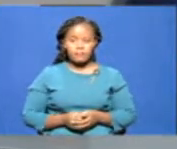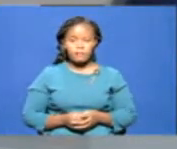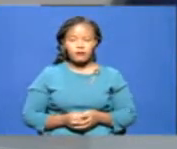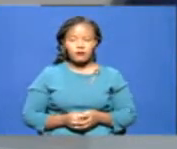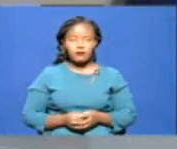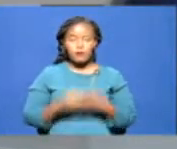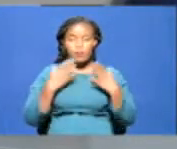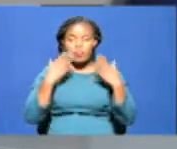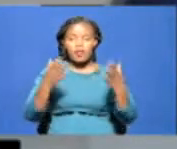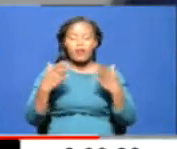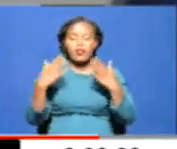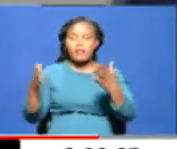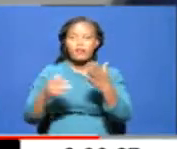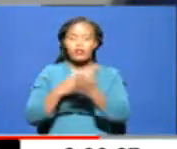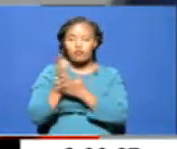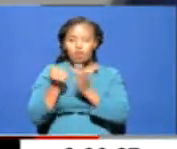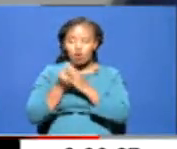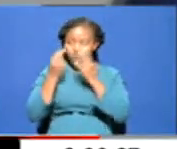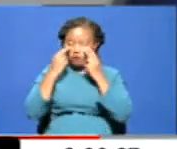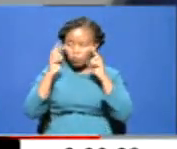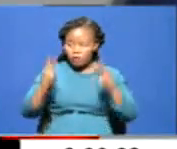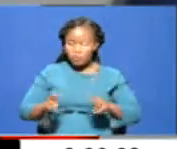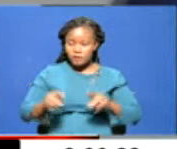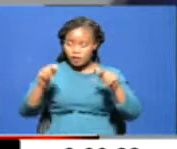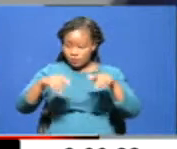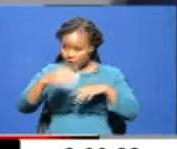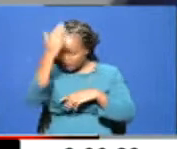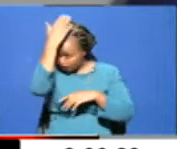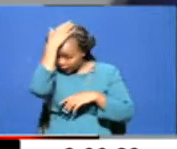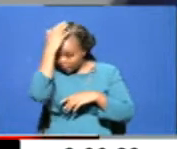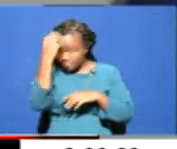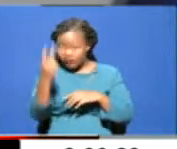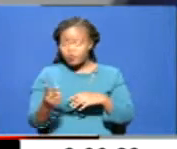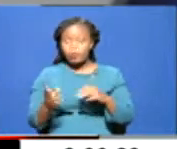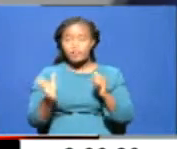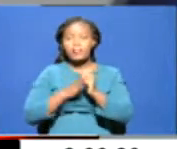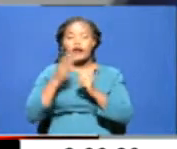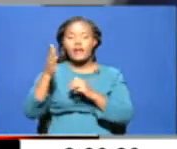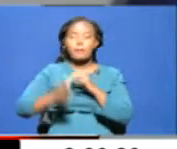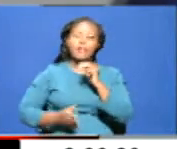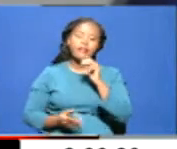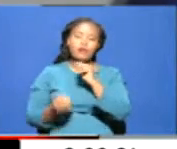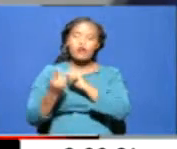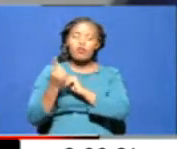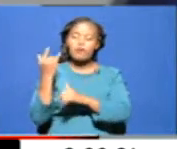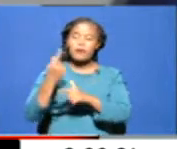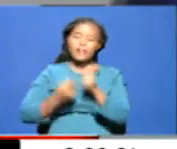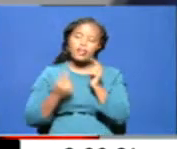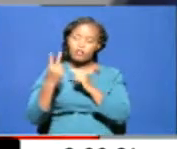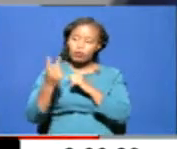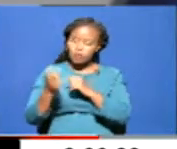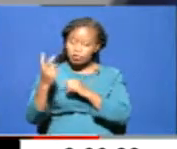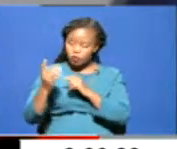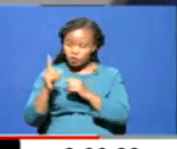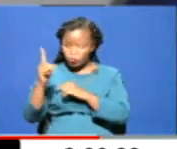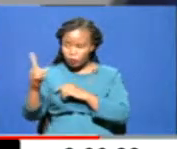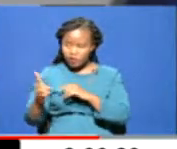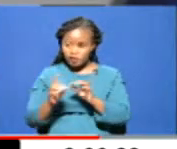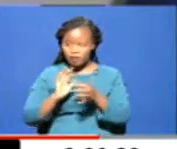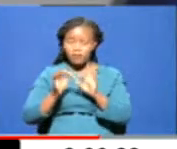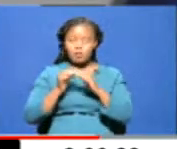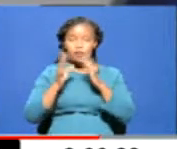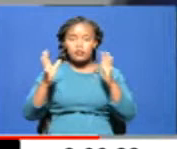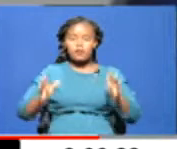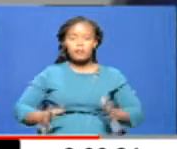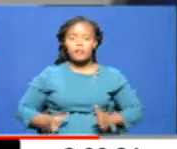Thank you very, very much for joining us this Monday, the 29th day of November 2021. Anne Wangechi is in charge